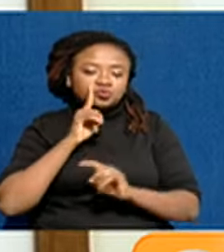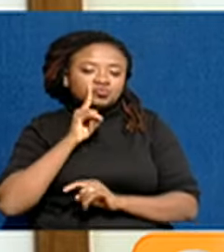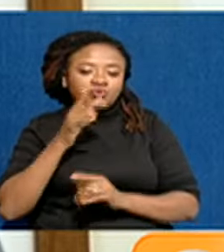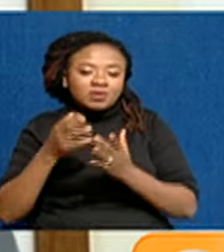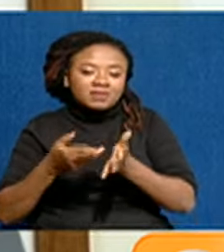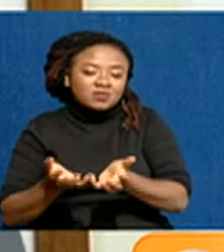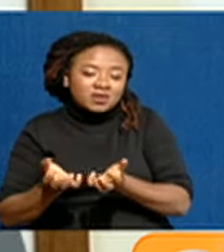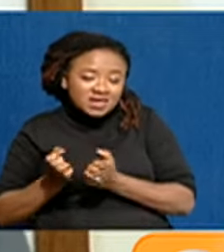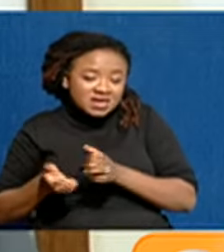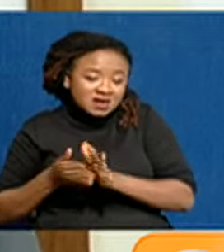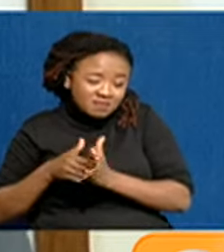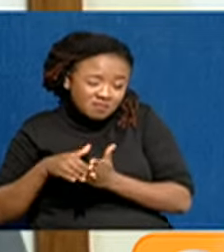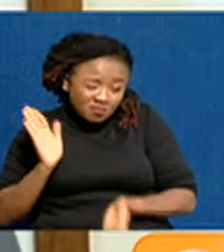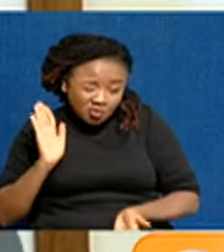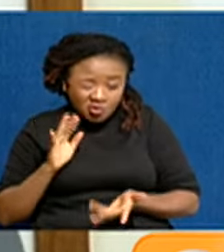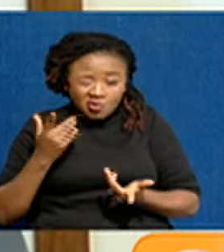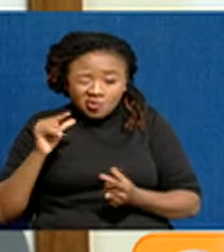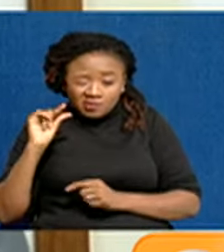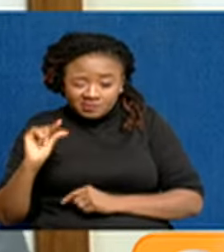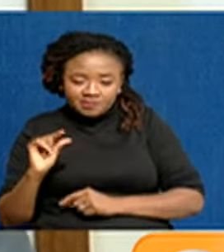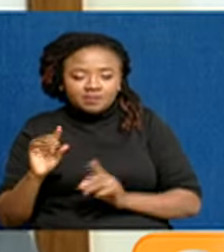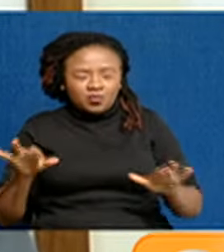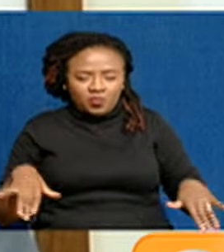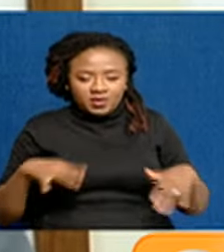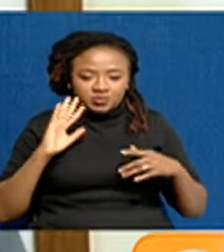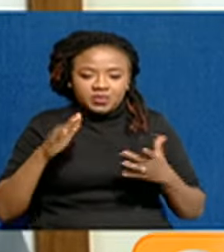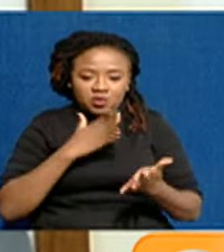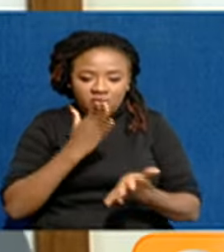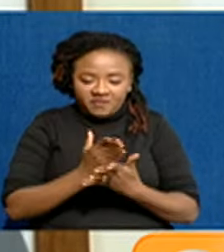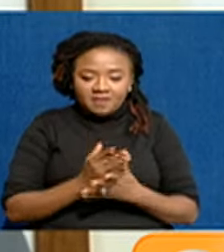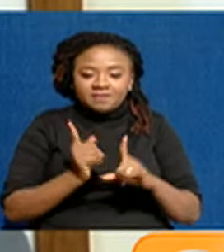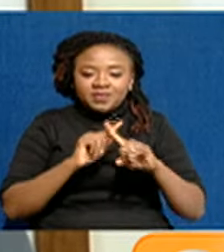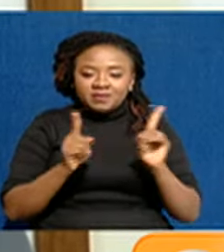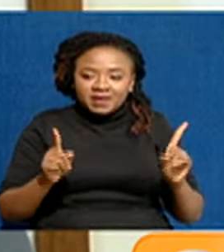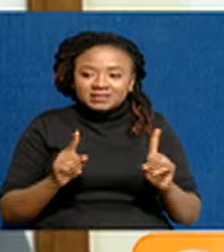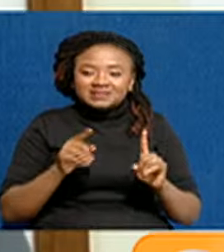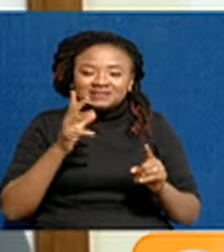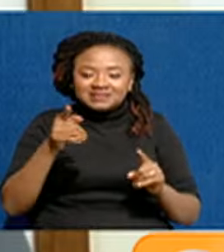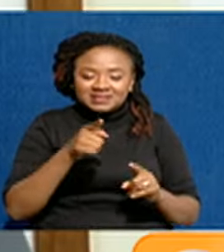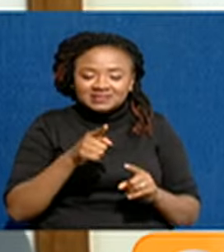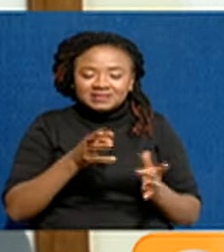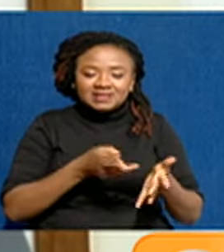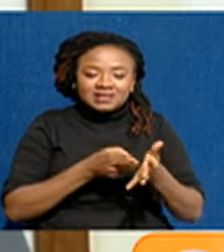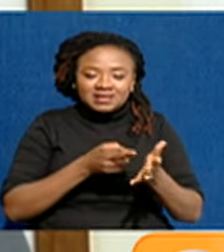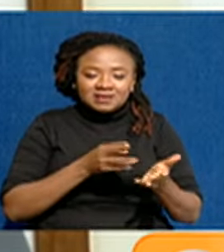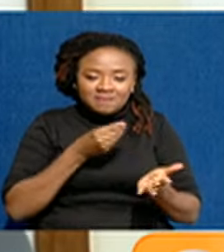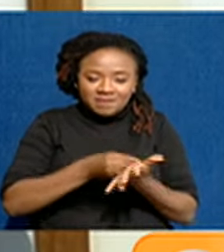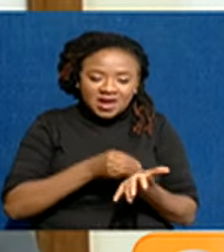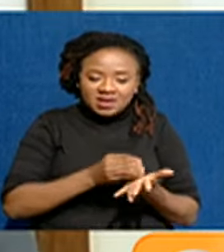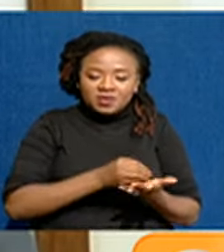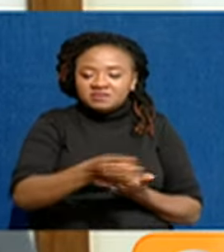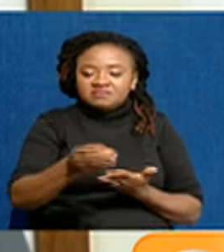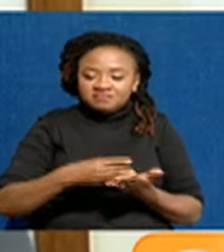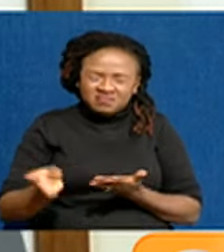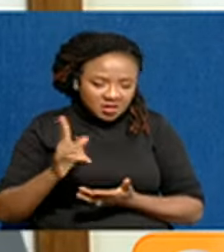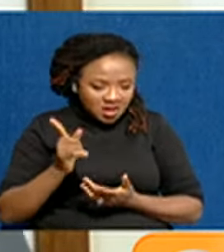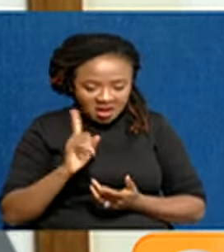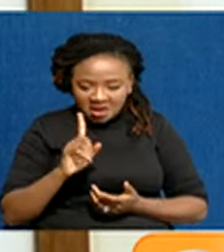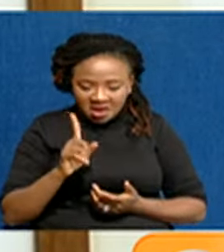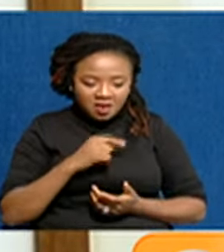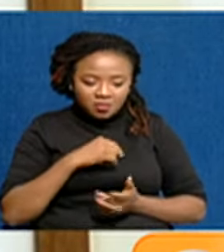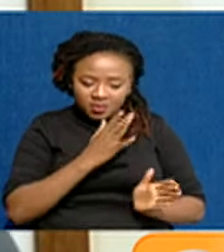or less, that will be ascertained, and the resources are not just distributed because they've been requested. Let me assure you, they are very well planned